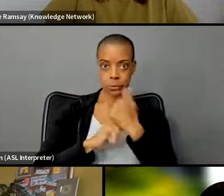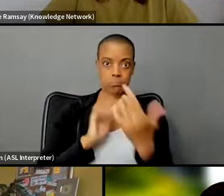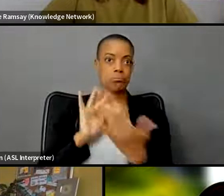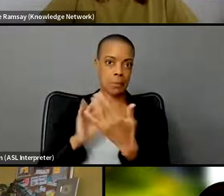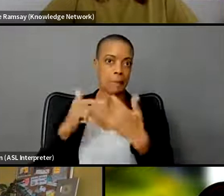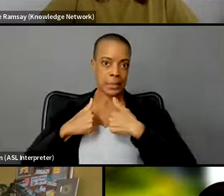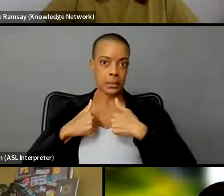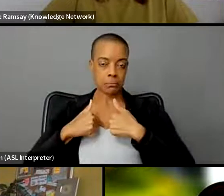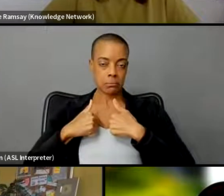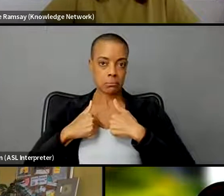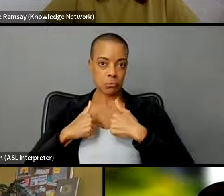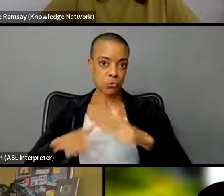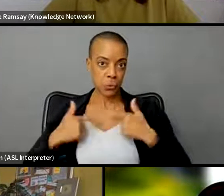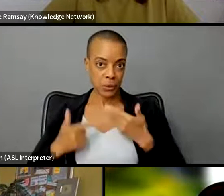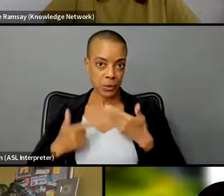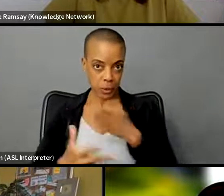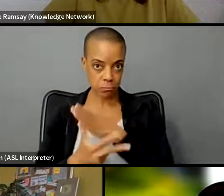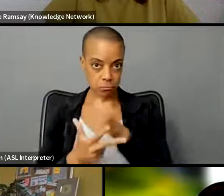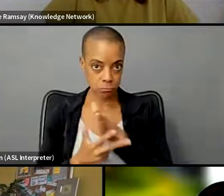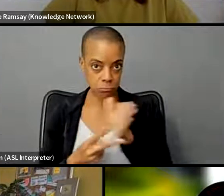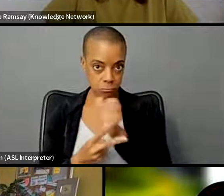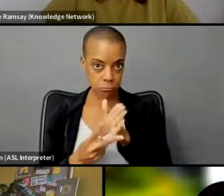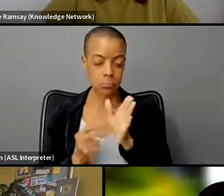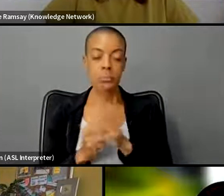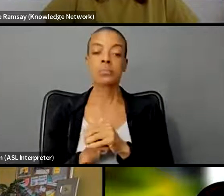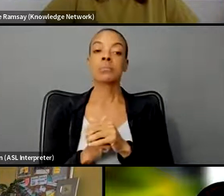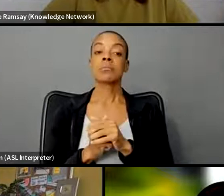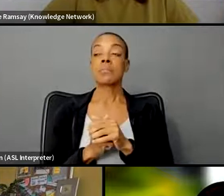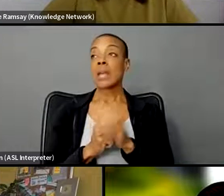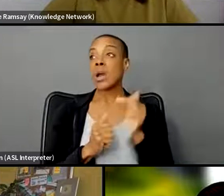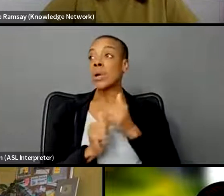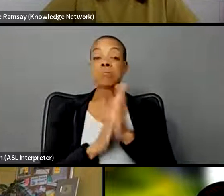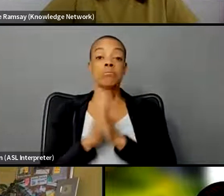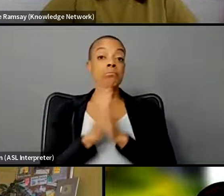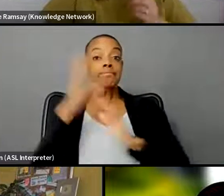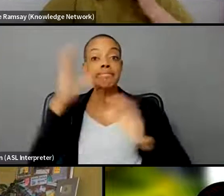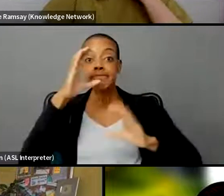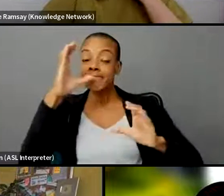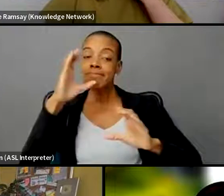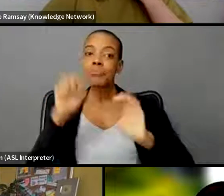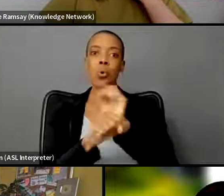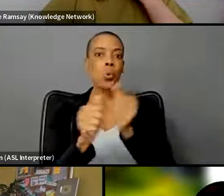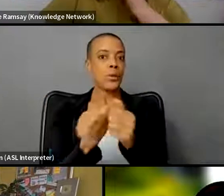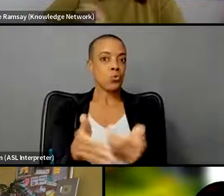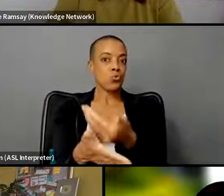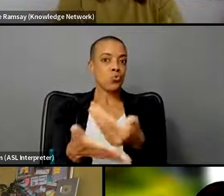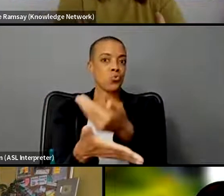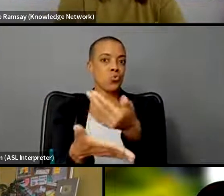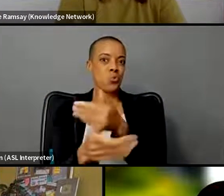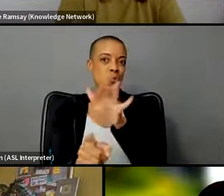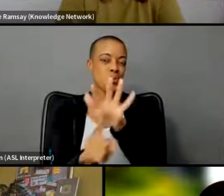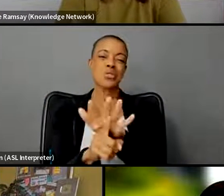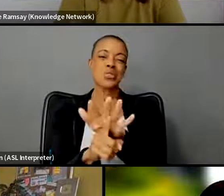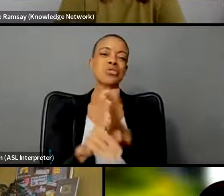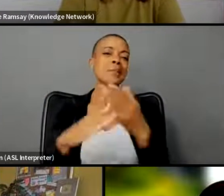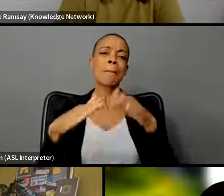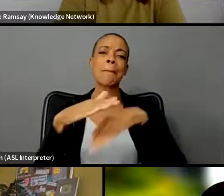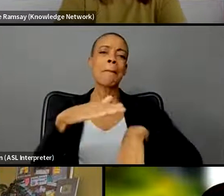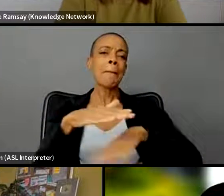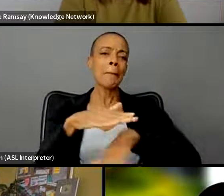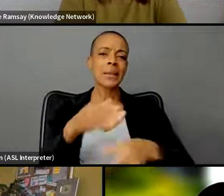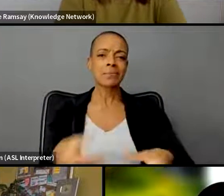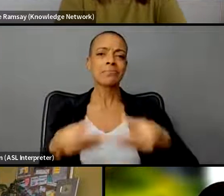me. What we're looking for, again, we work with emerging so much, a basic deck with a